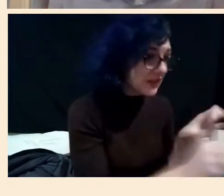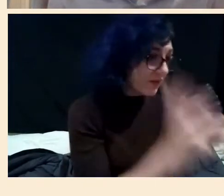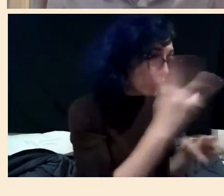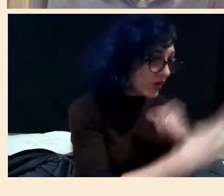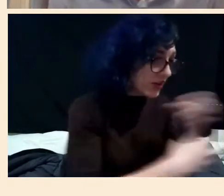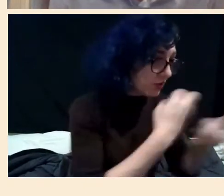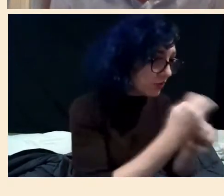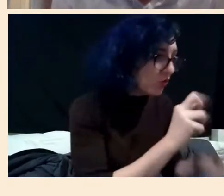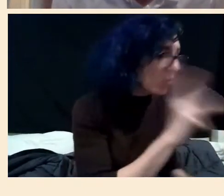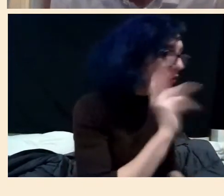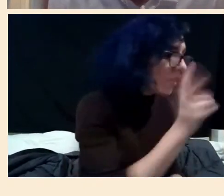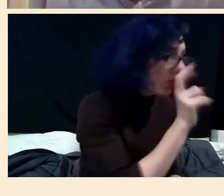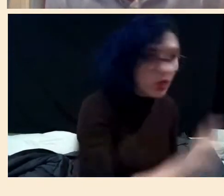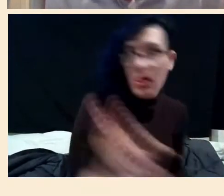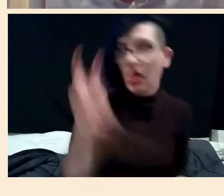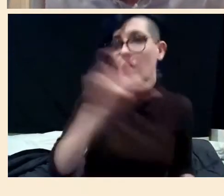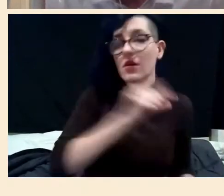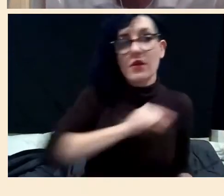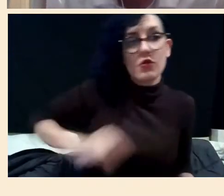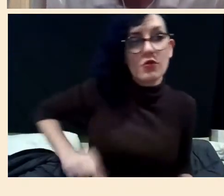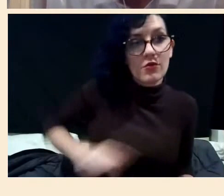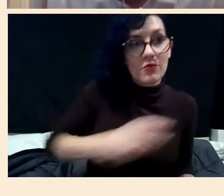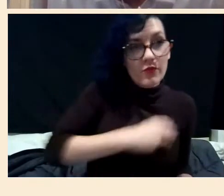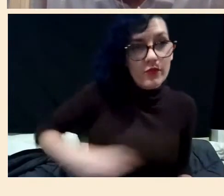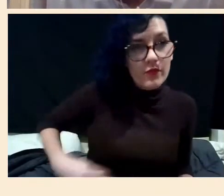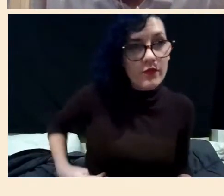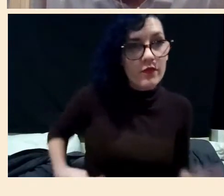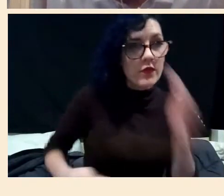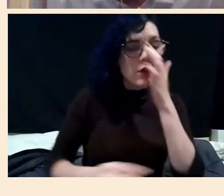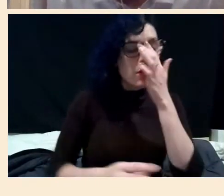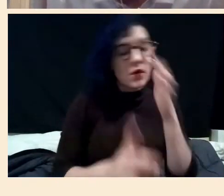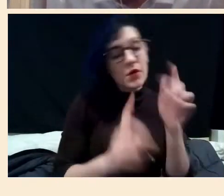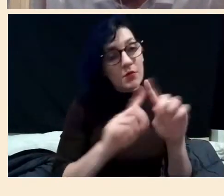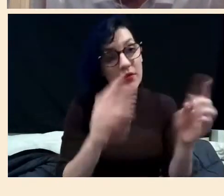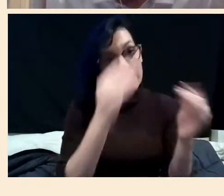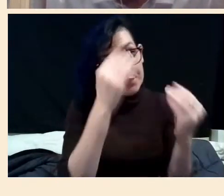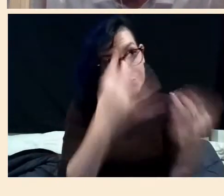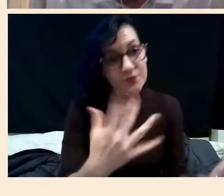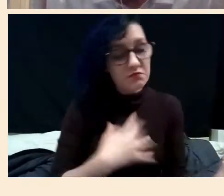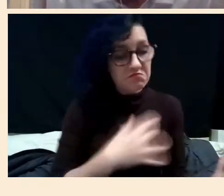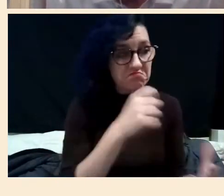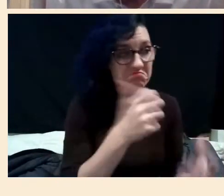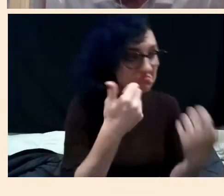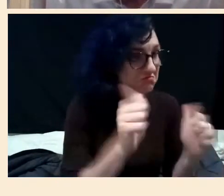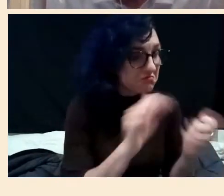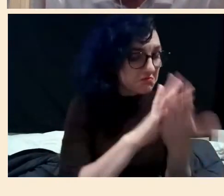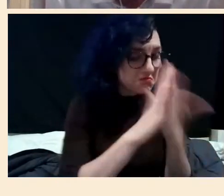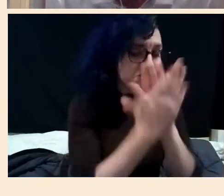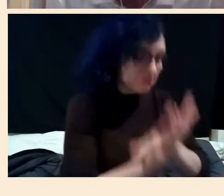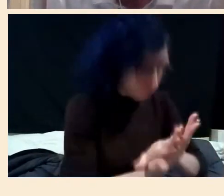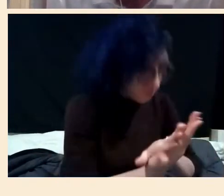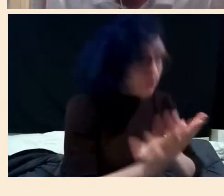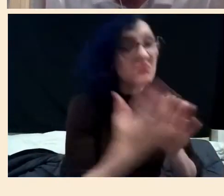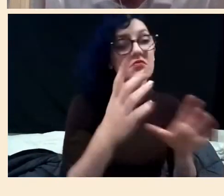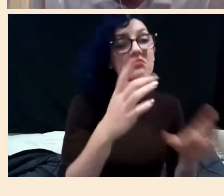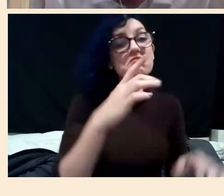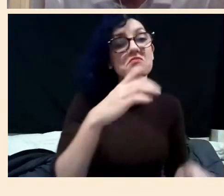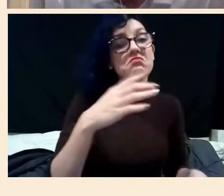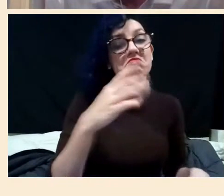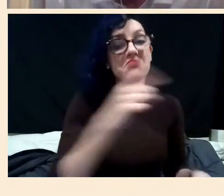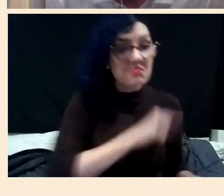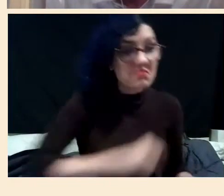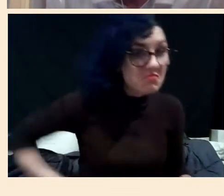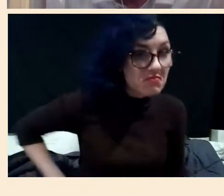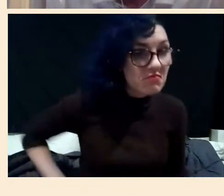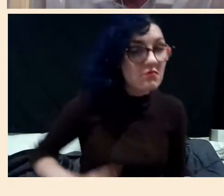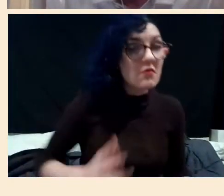upon. But I have no intention of running for governor in 2 years or beyond. I'm looking forward to be Oregon's Secretary of State, as my long legislative